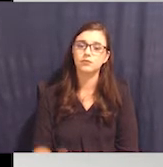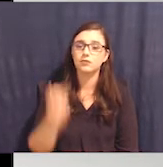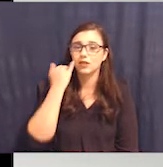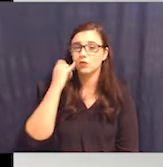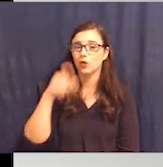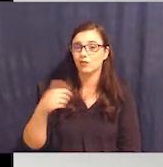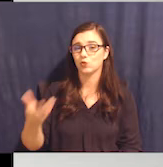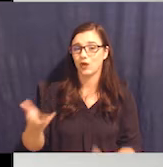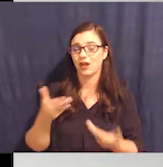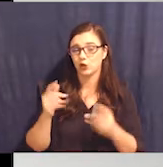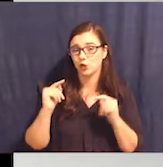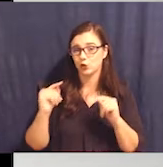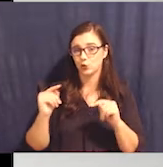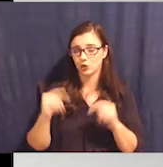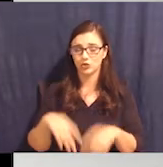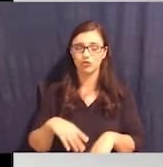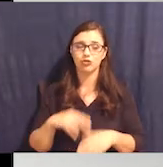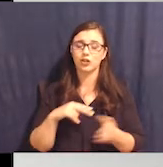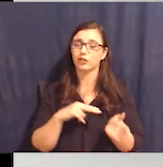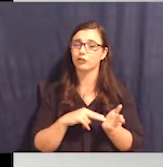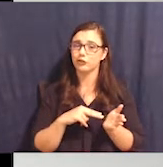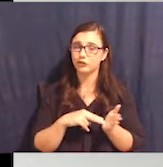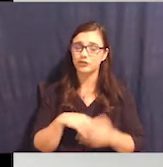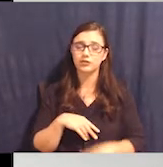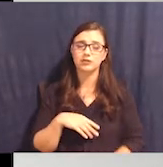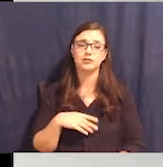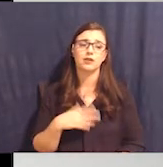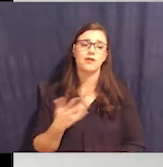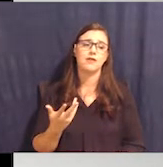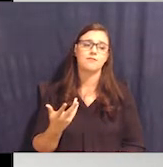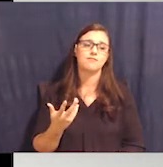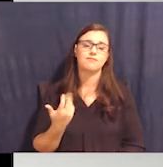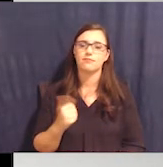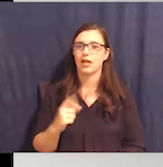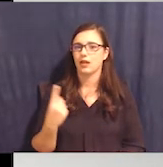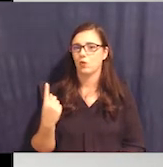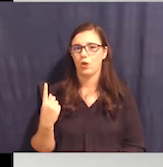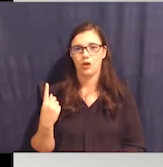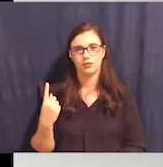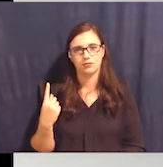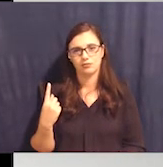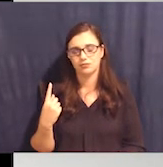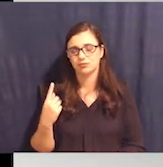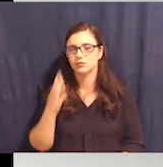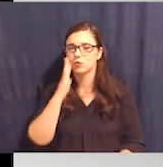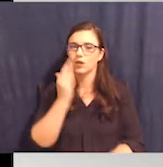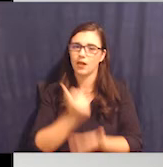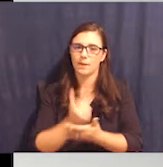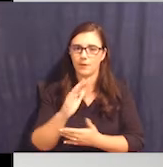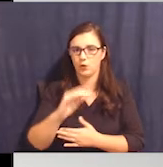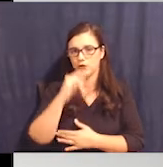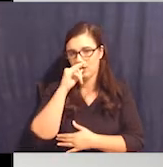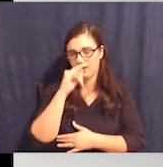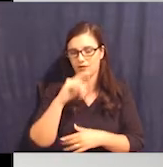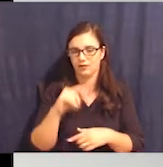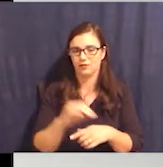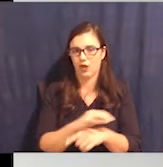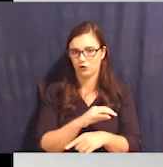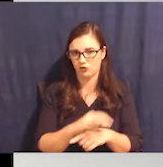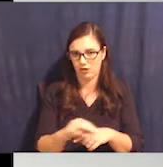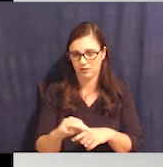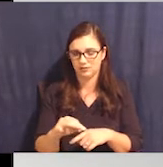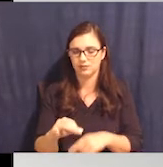If you have to hire a tutor or a nurse or anyone else that helps your